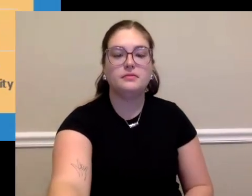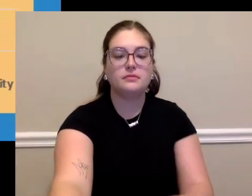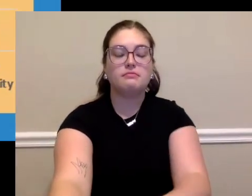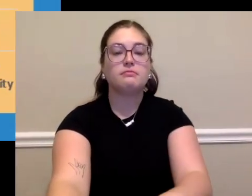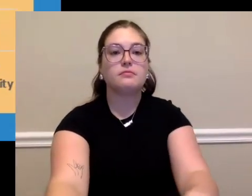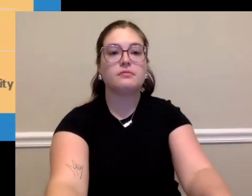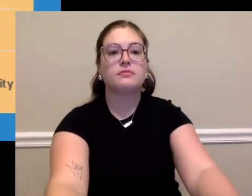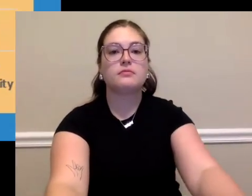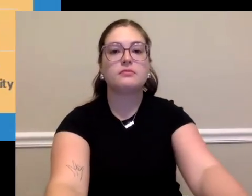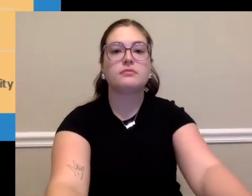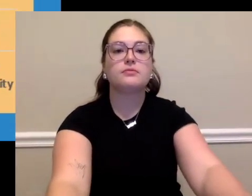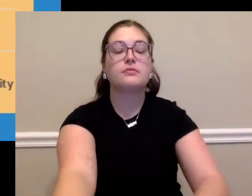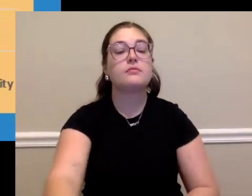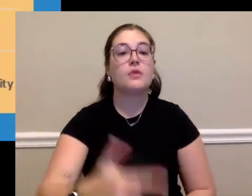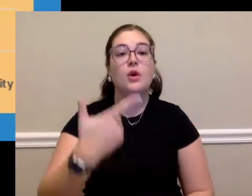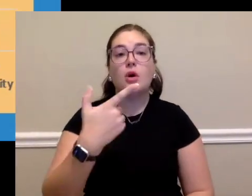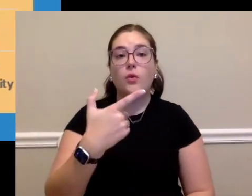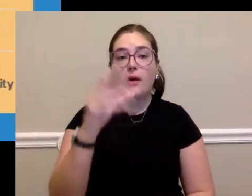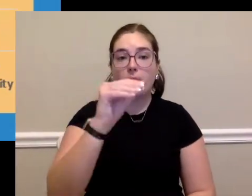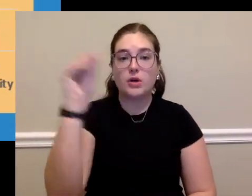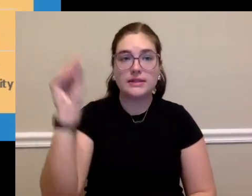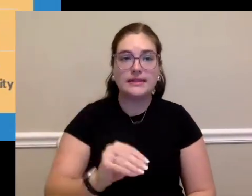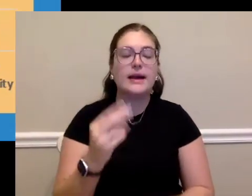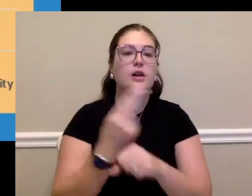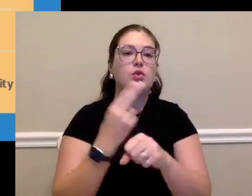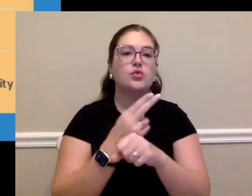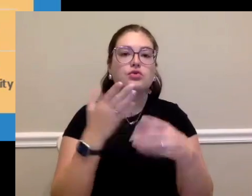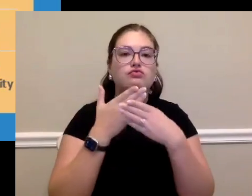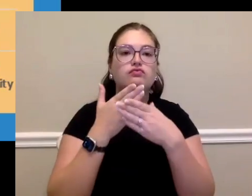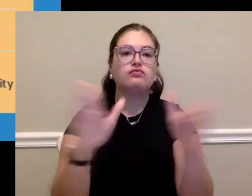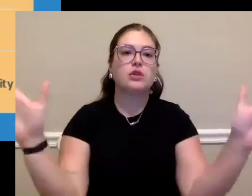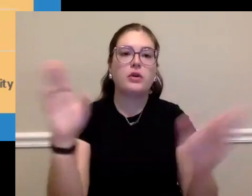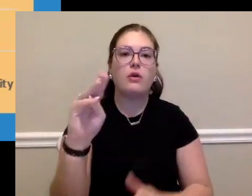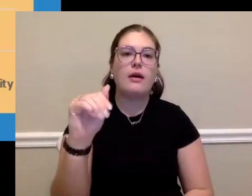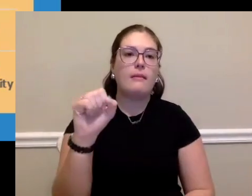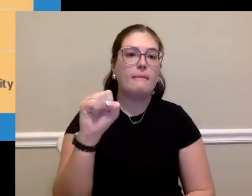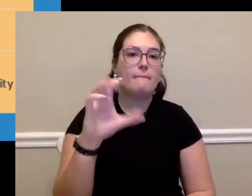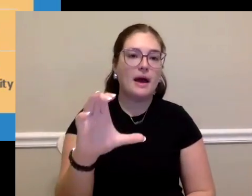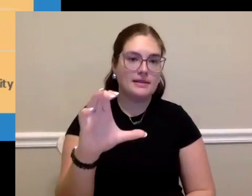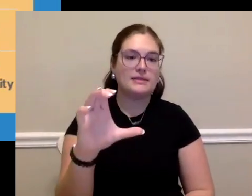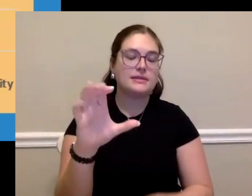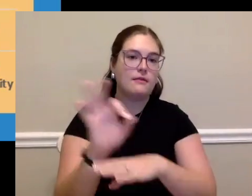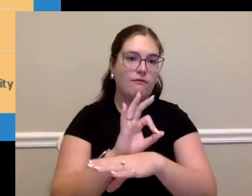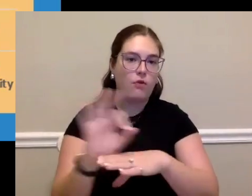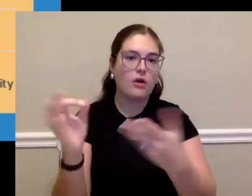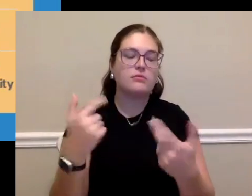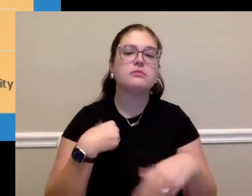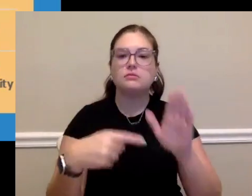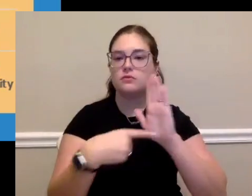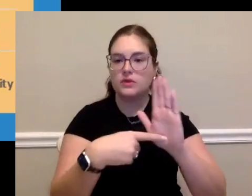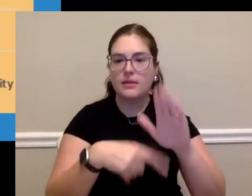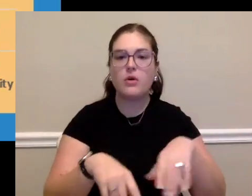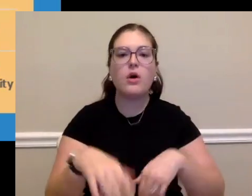21% use what we call the generic masculine form in Spanish. So Latino community. In other words, if you don't